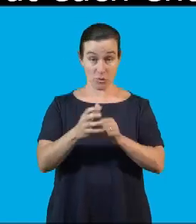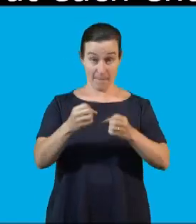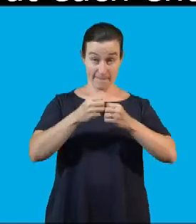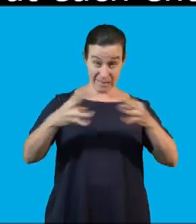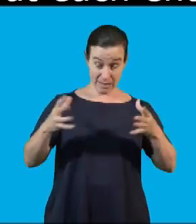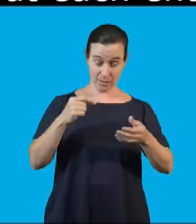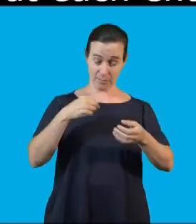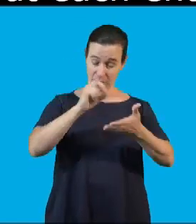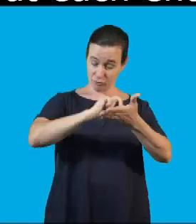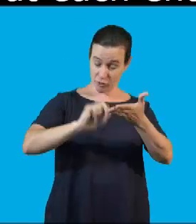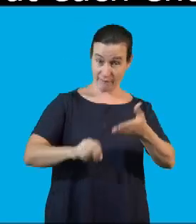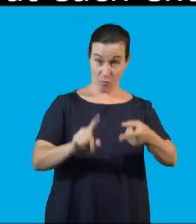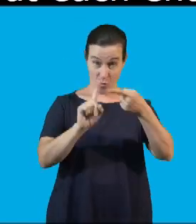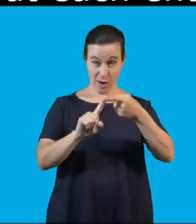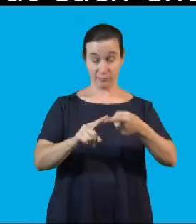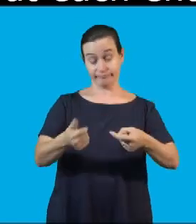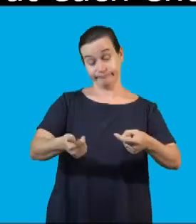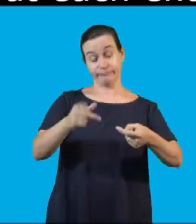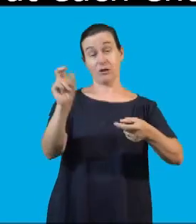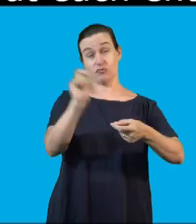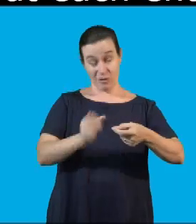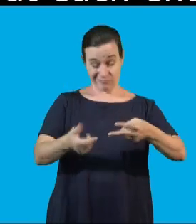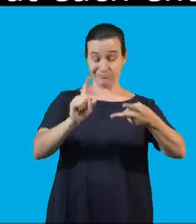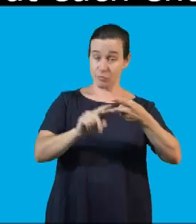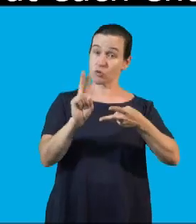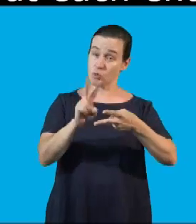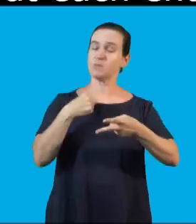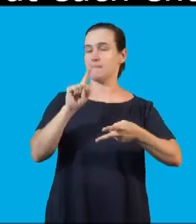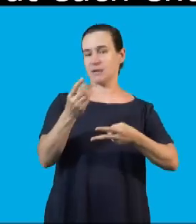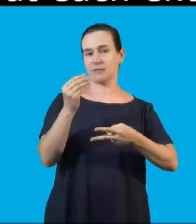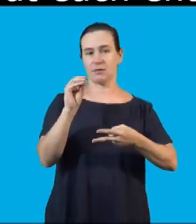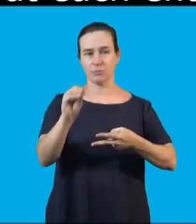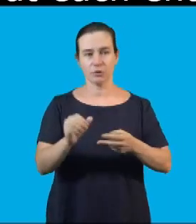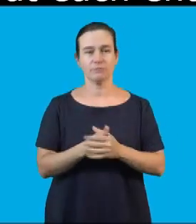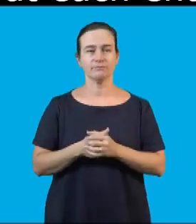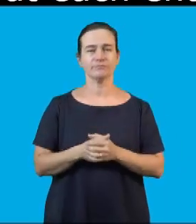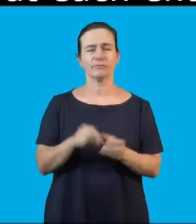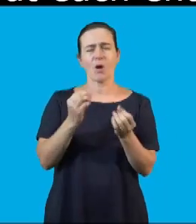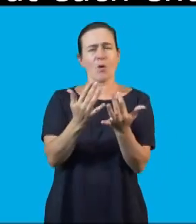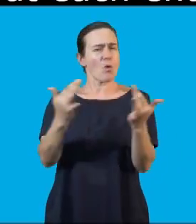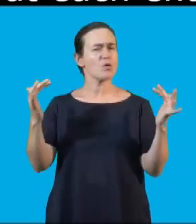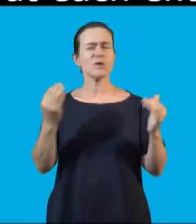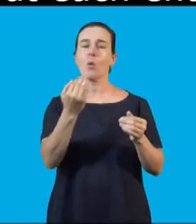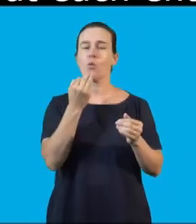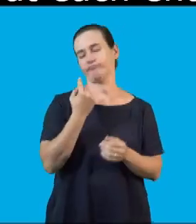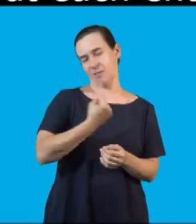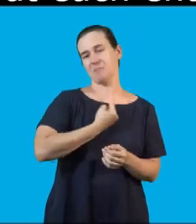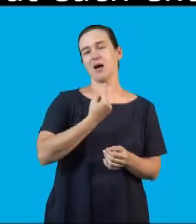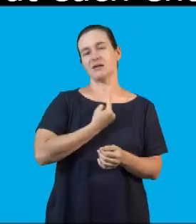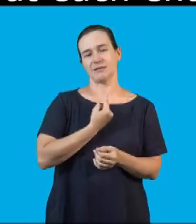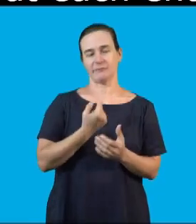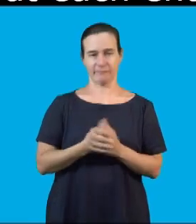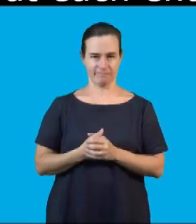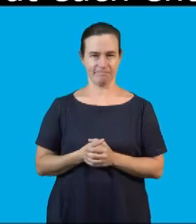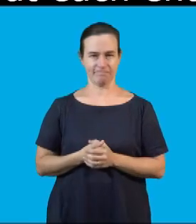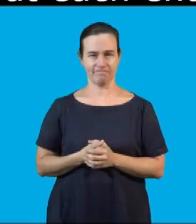at each entry. The audience for a diary entry would be yourself. It would be personal and